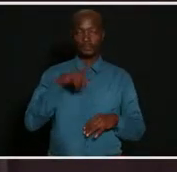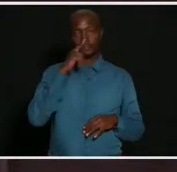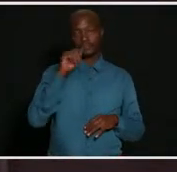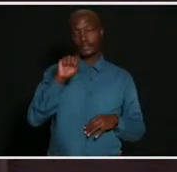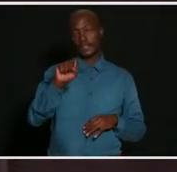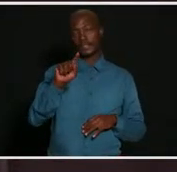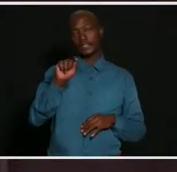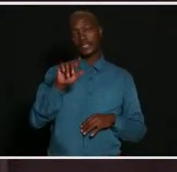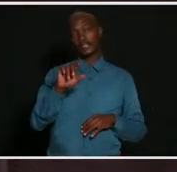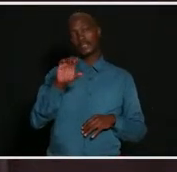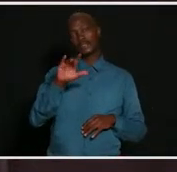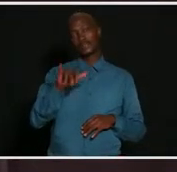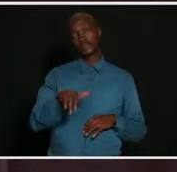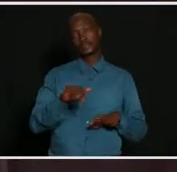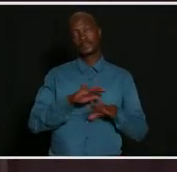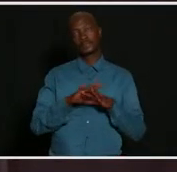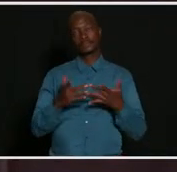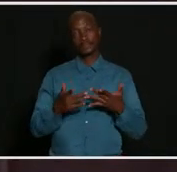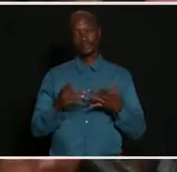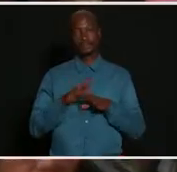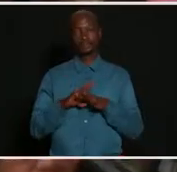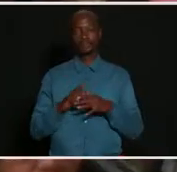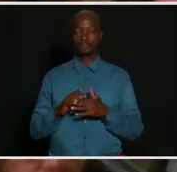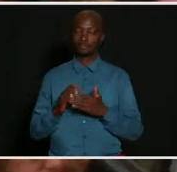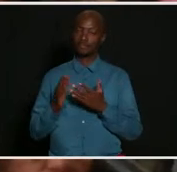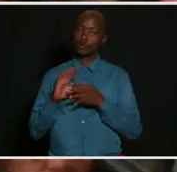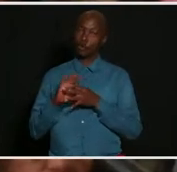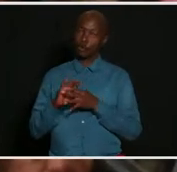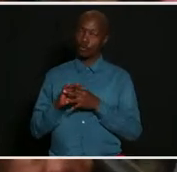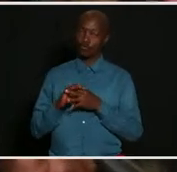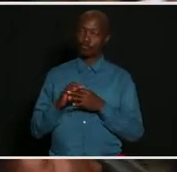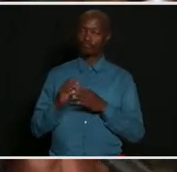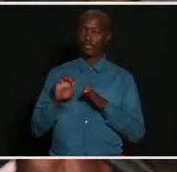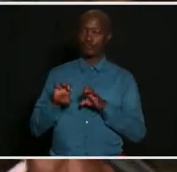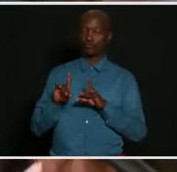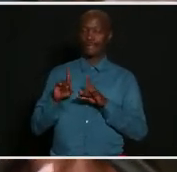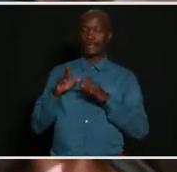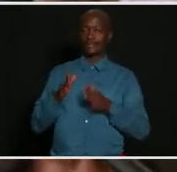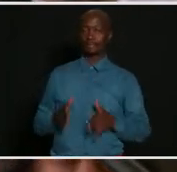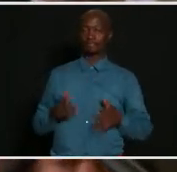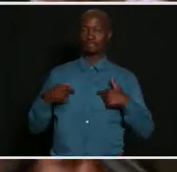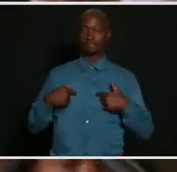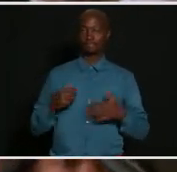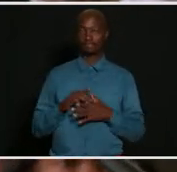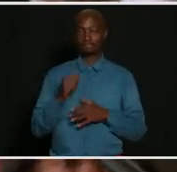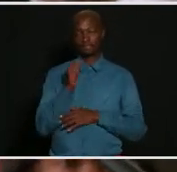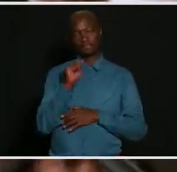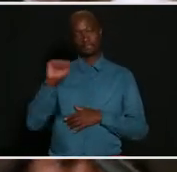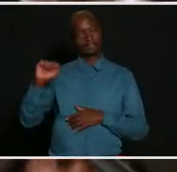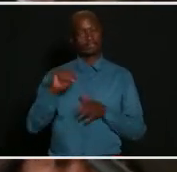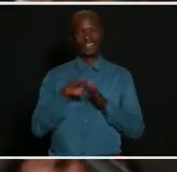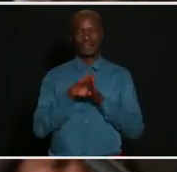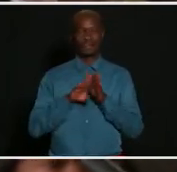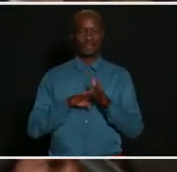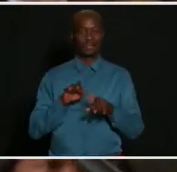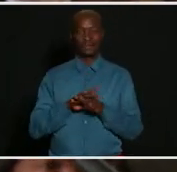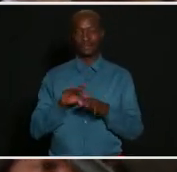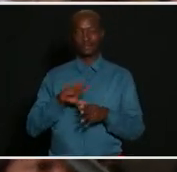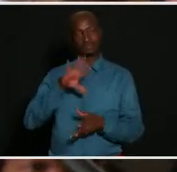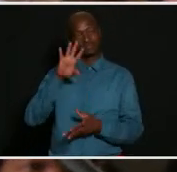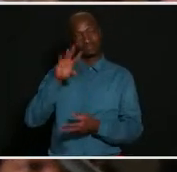Stacy vanderwald I'm a second generation home educator and I reject the ballable in its